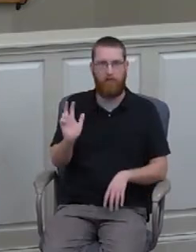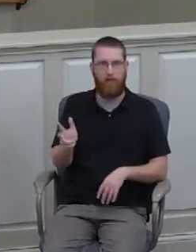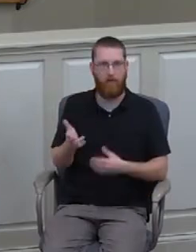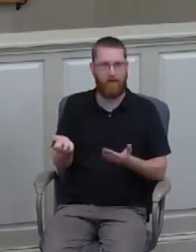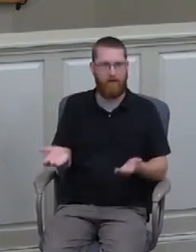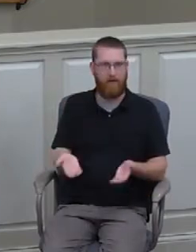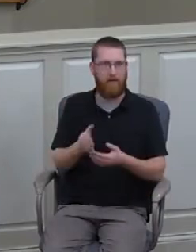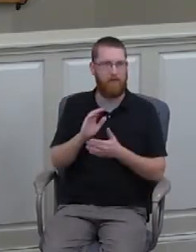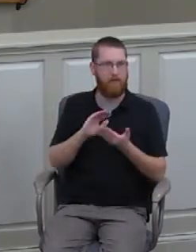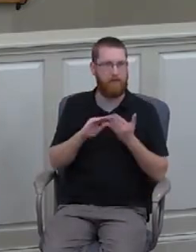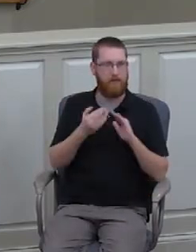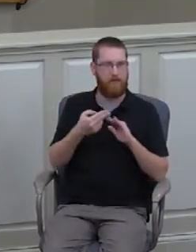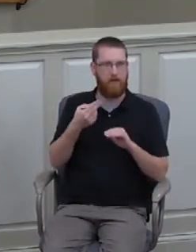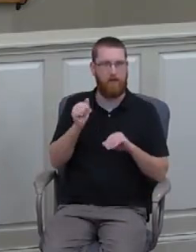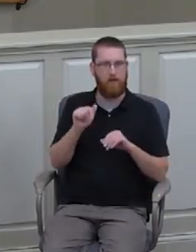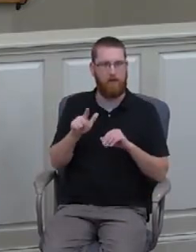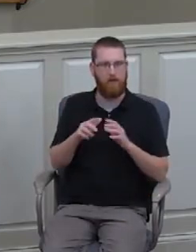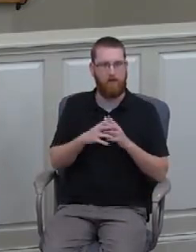Hall.